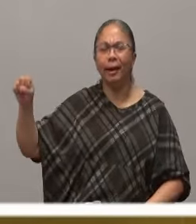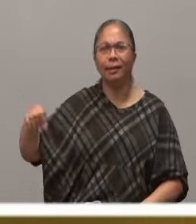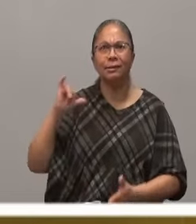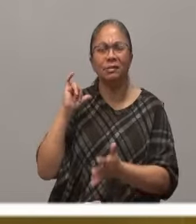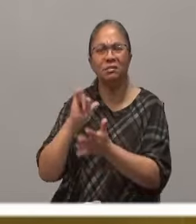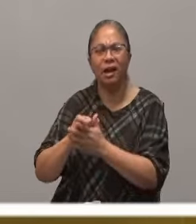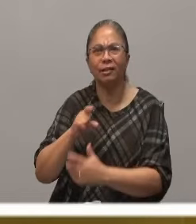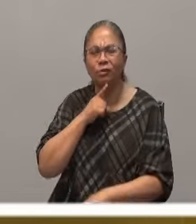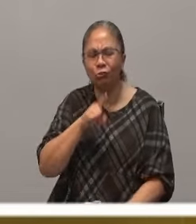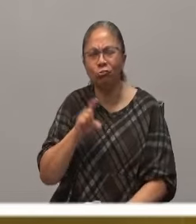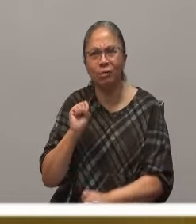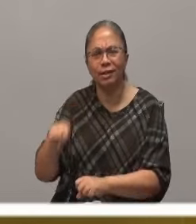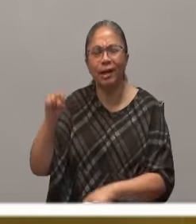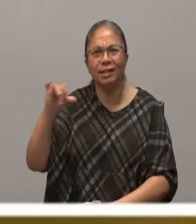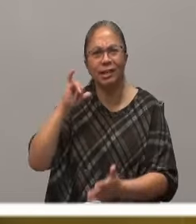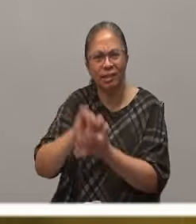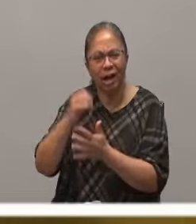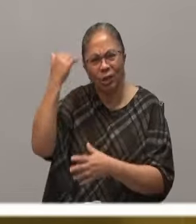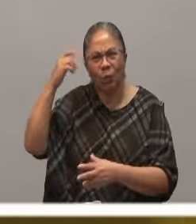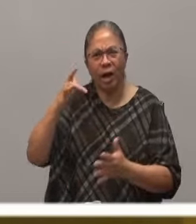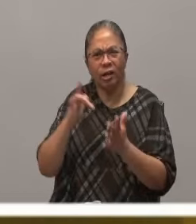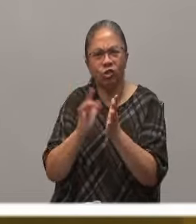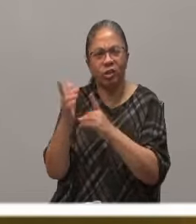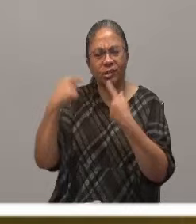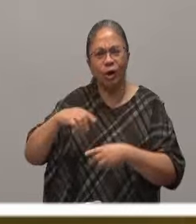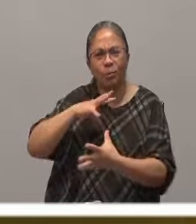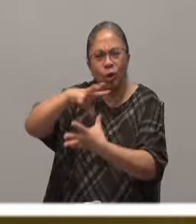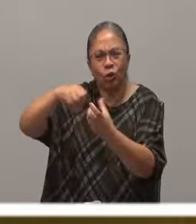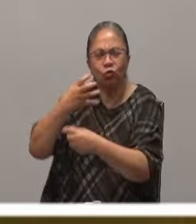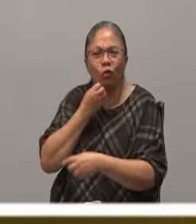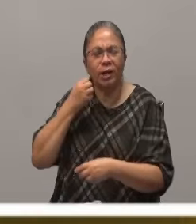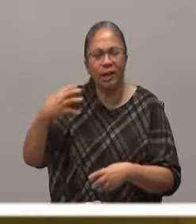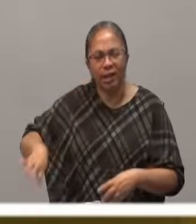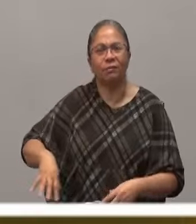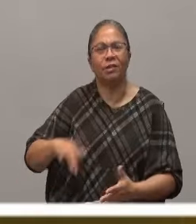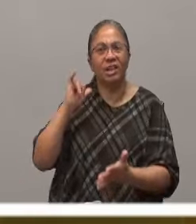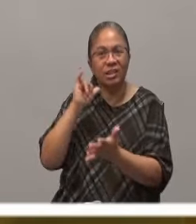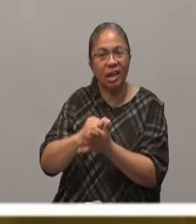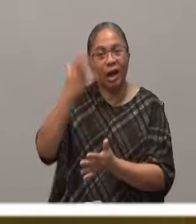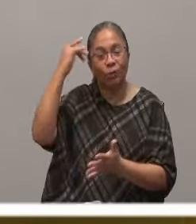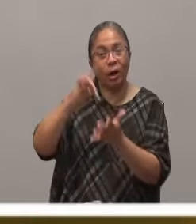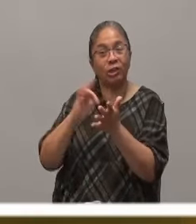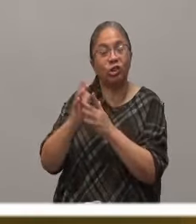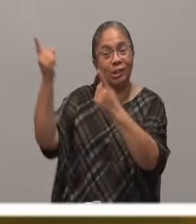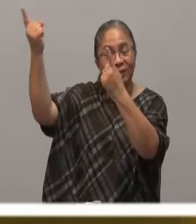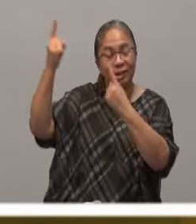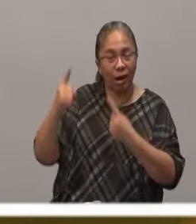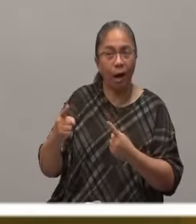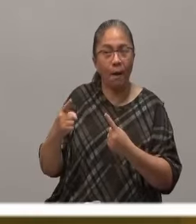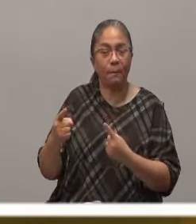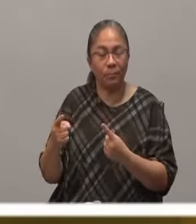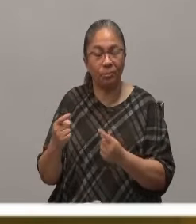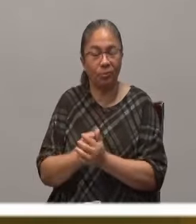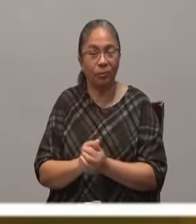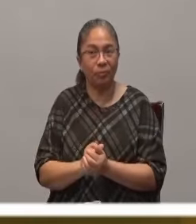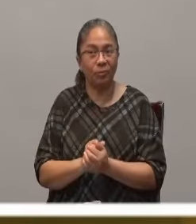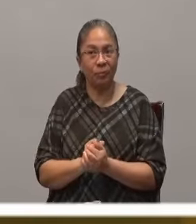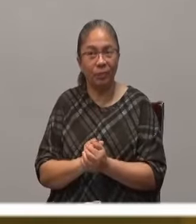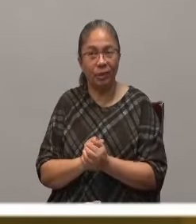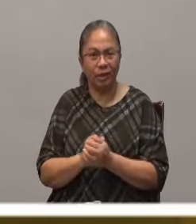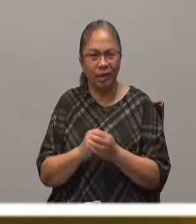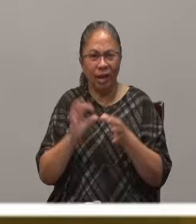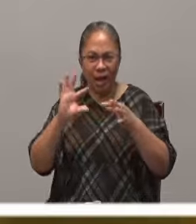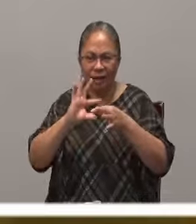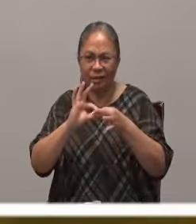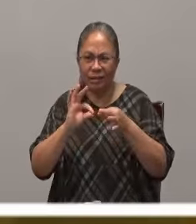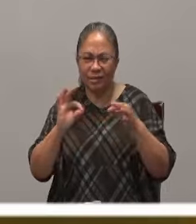That's why he came, to destroy evil. That's why he came. And in this one little